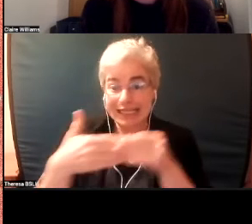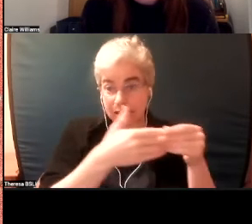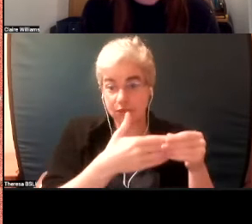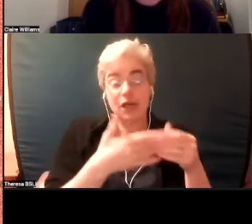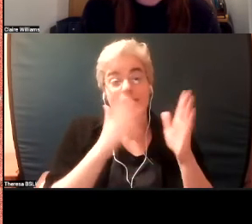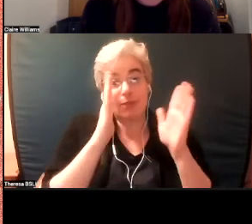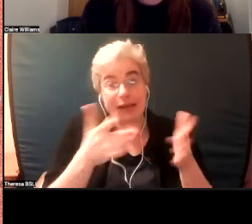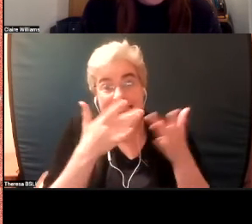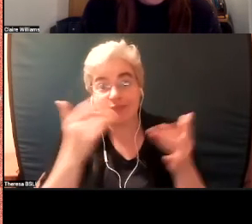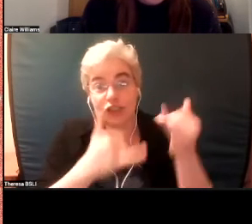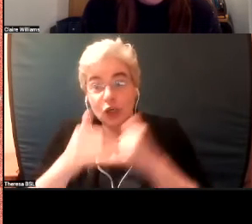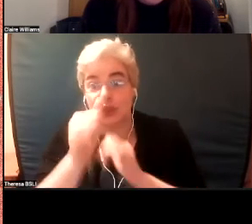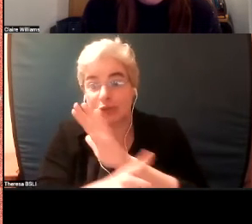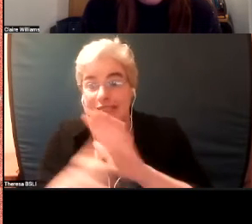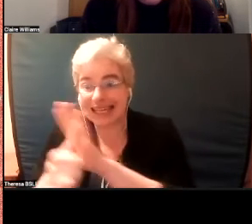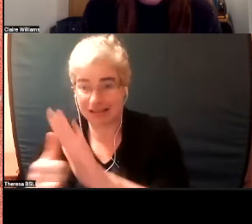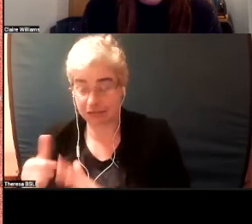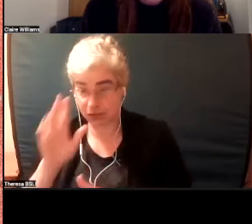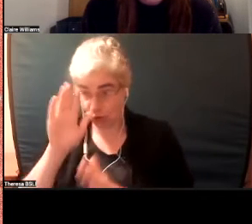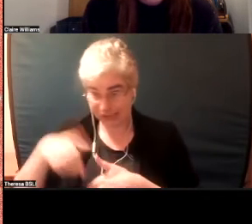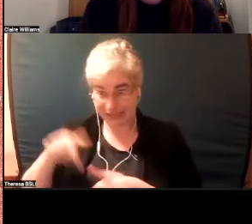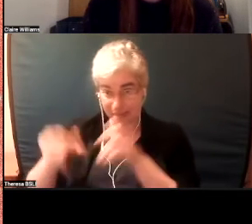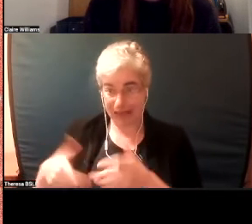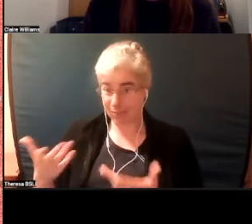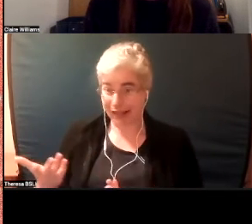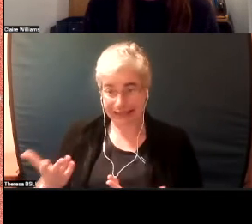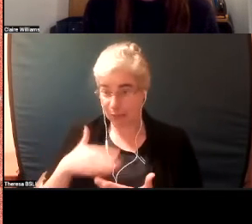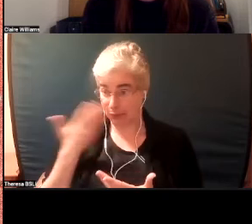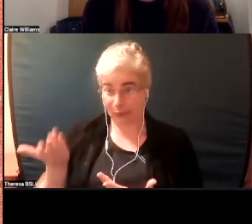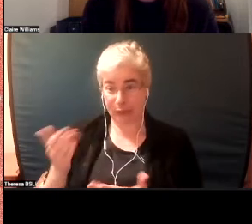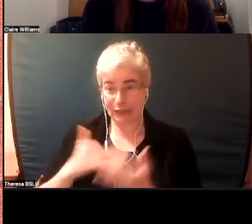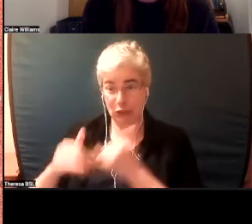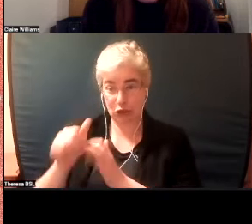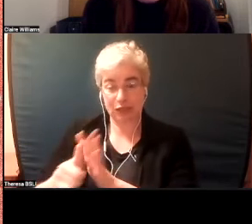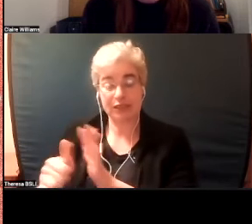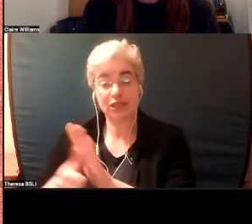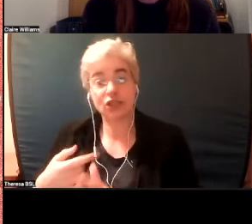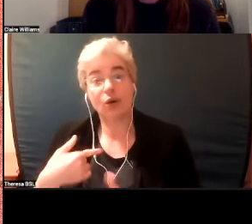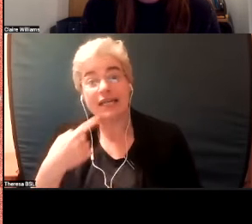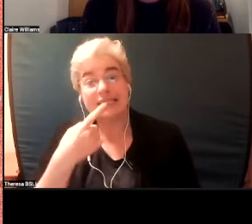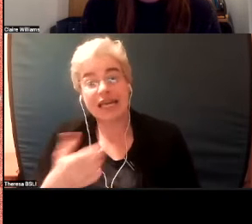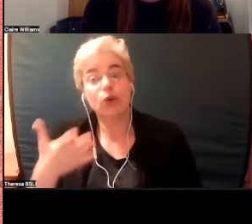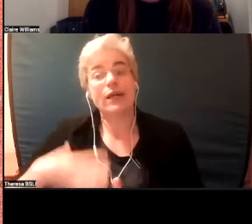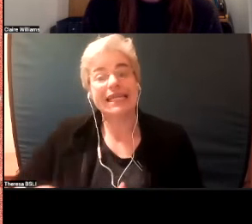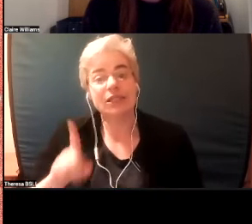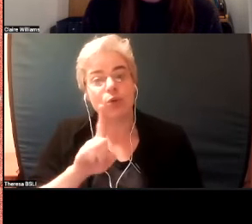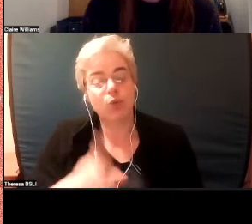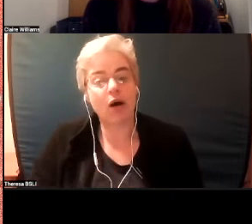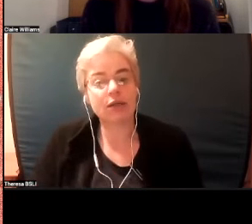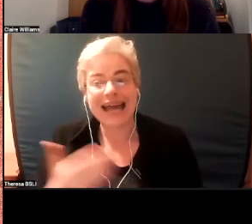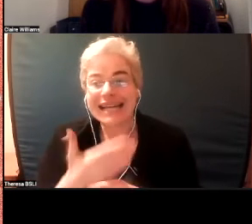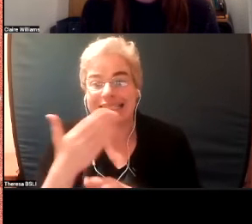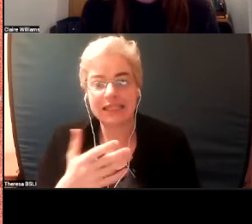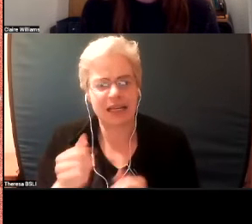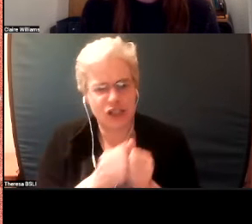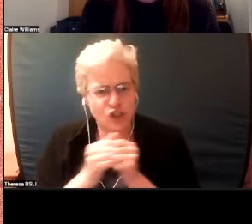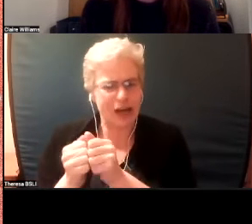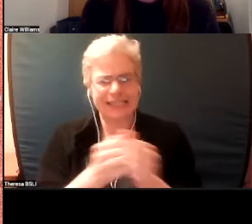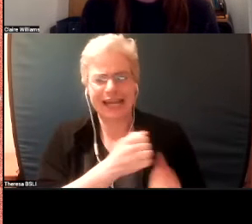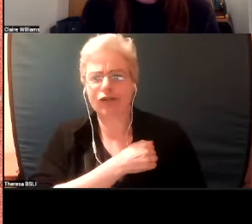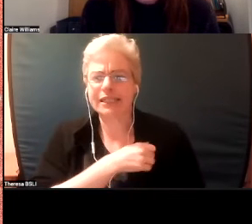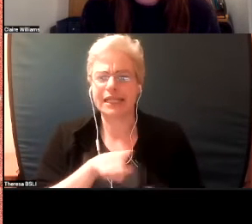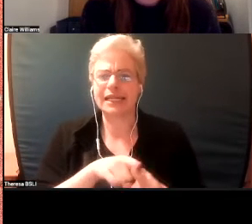always fitting for autistic people. So I suggest that we need to exercise solidarity